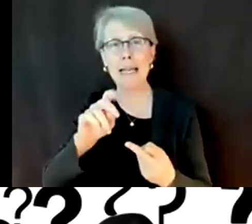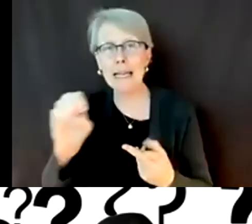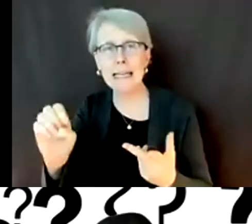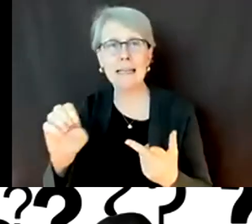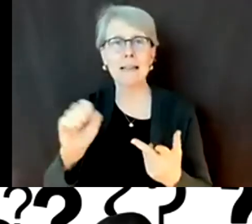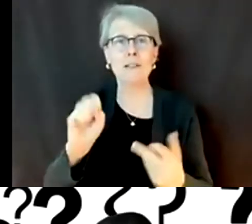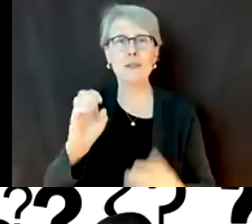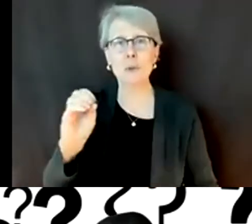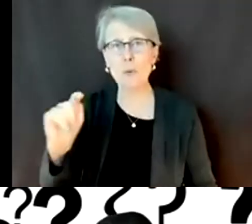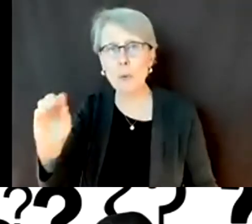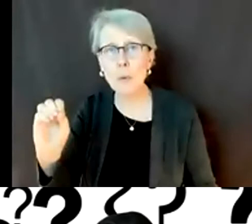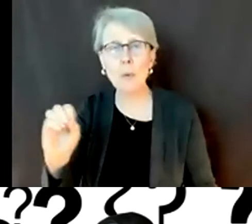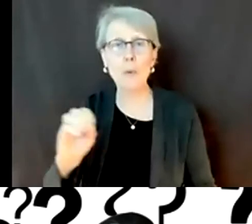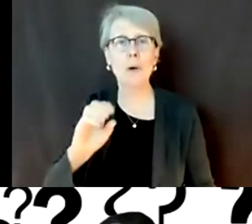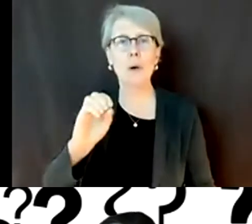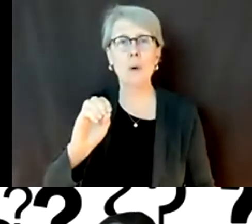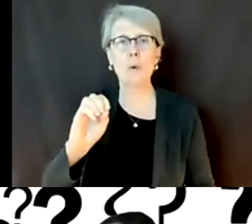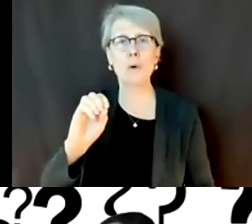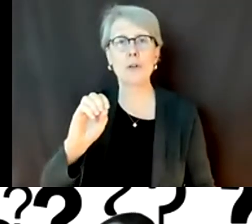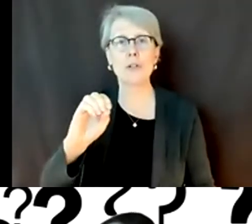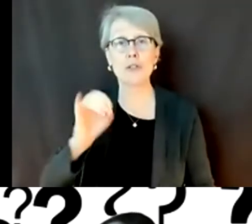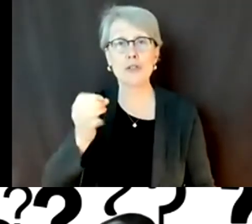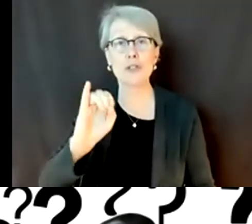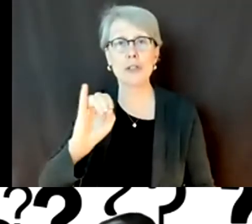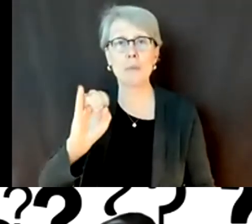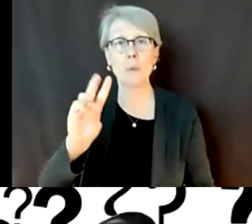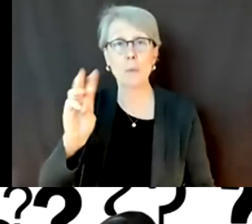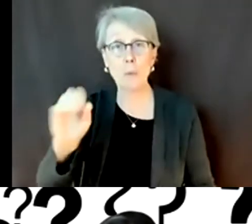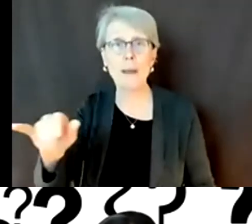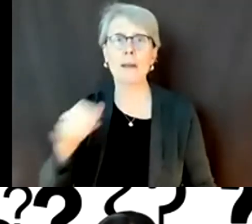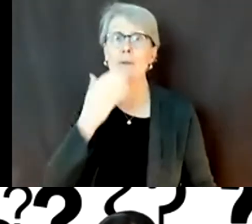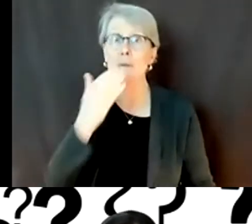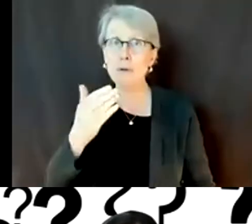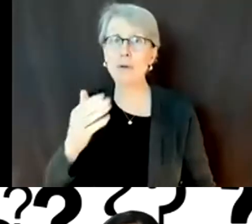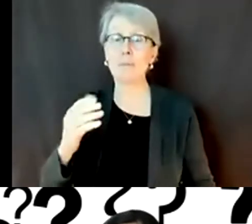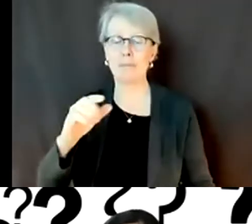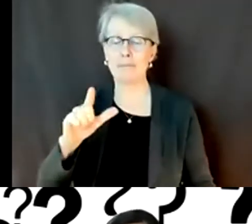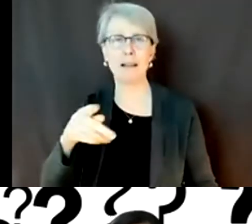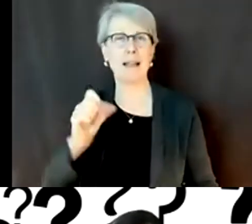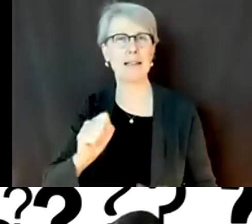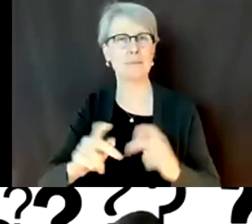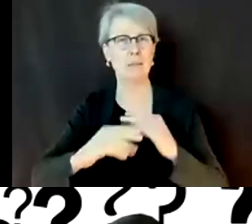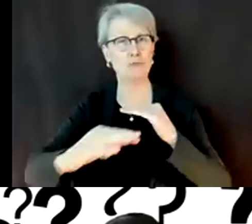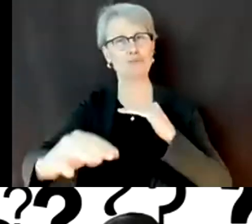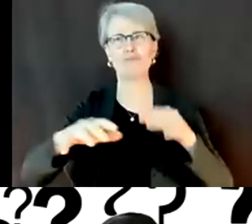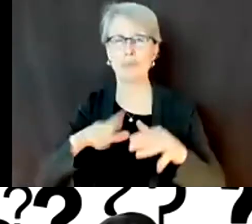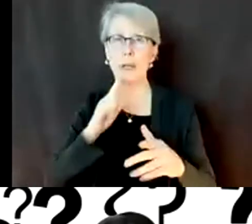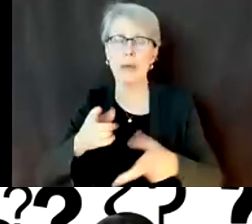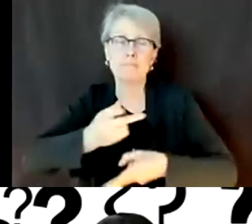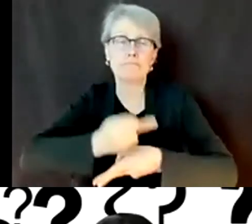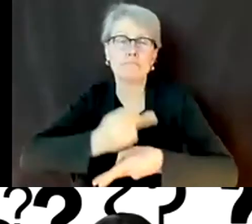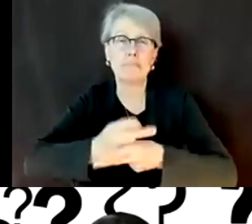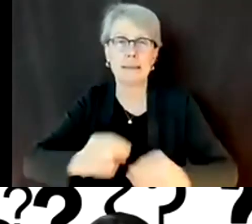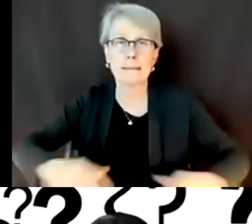Nakota, Ojibwe, just to name a few. Lots of good Plains people that have nurtured this land, and grateful to